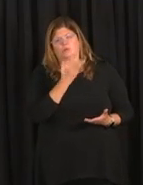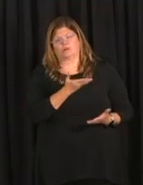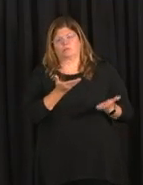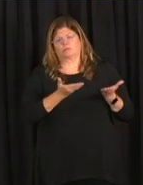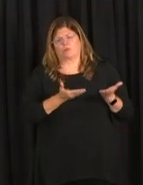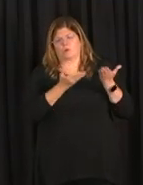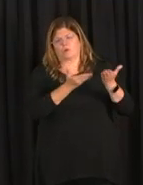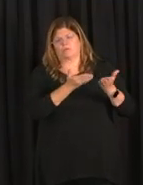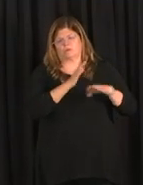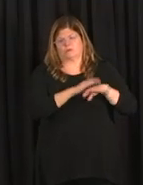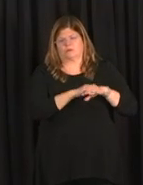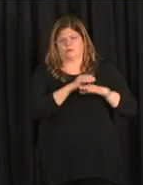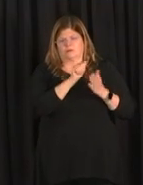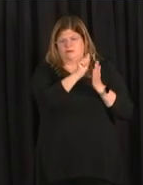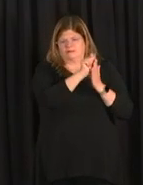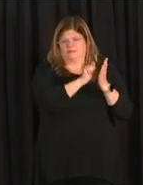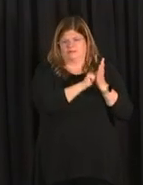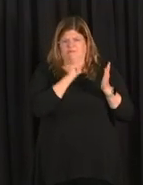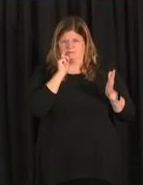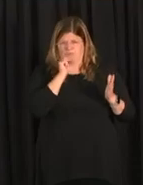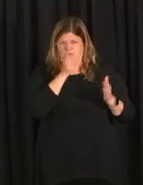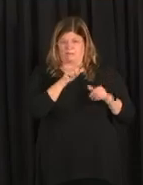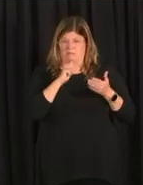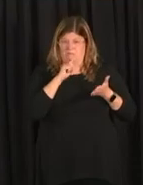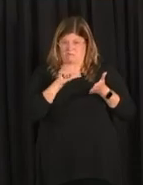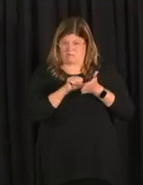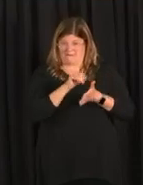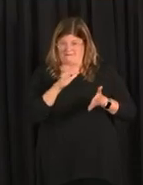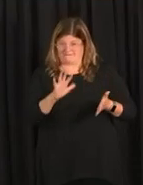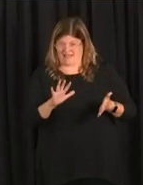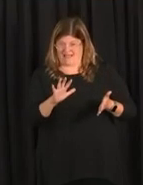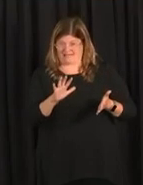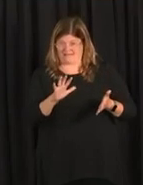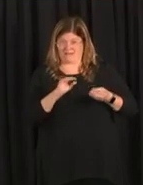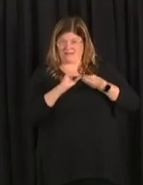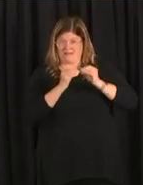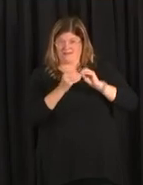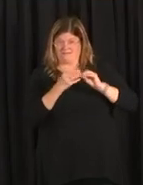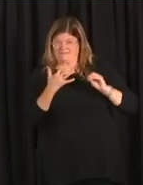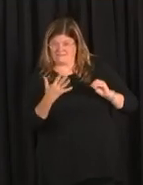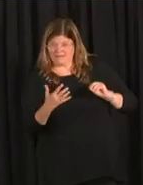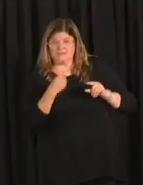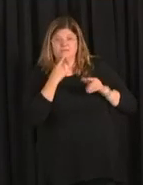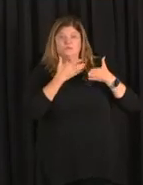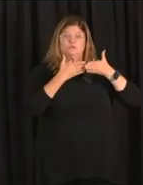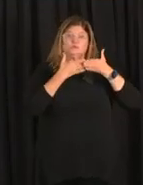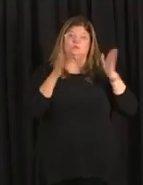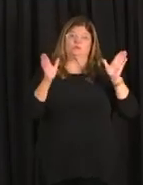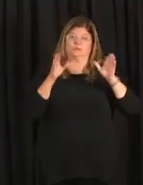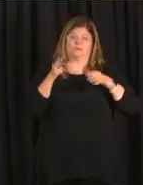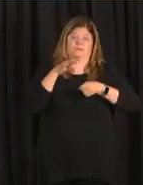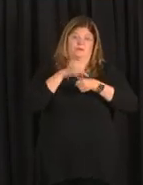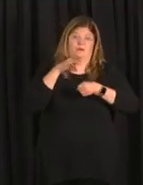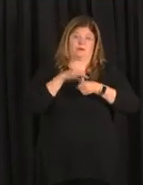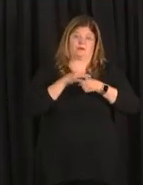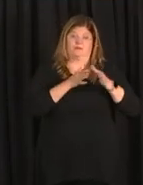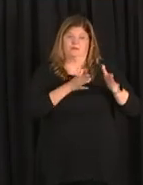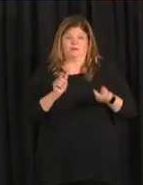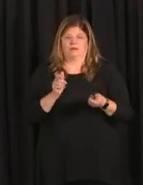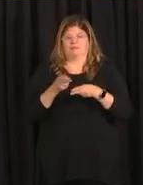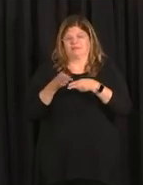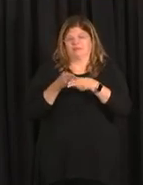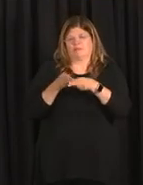is on page 5, number 5, General Election Preparations Temporary Amendment Act